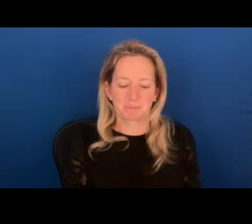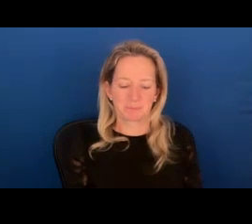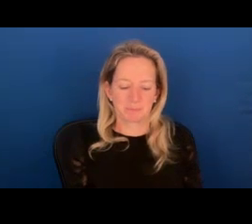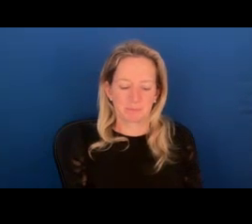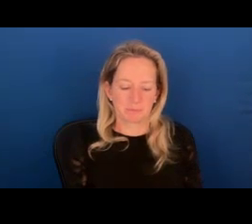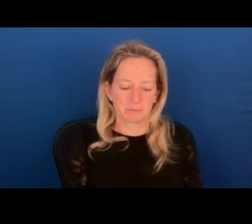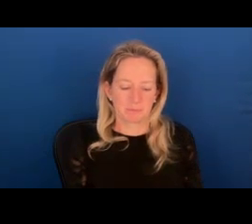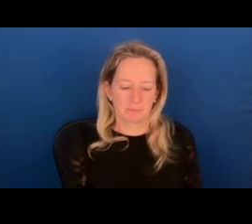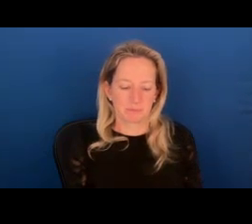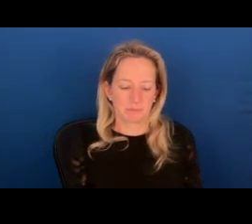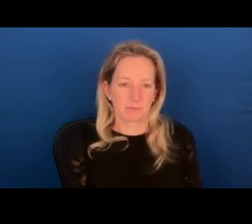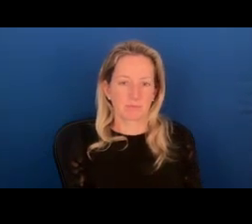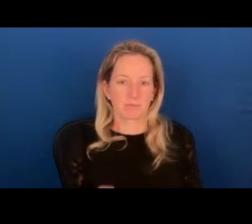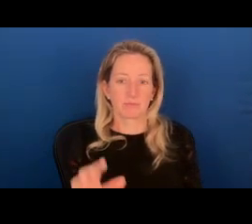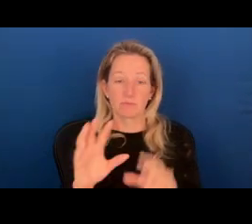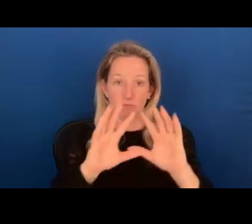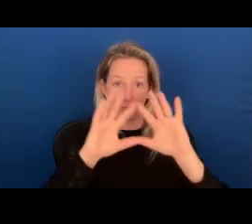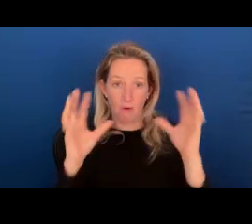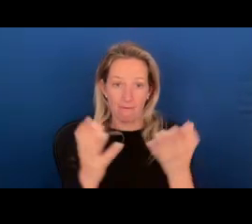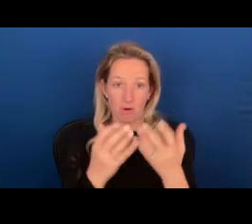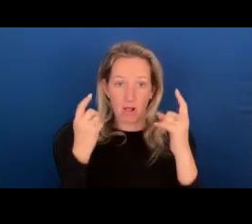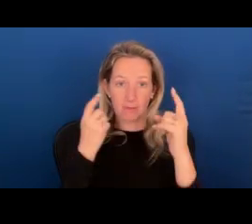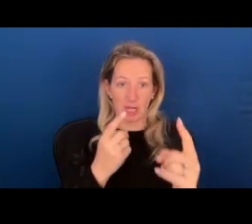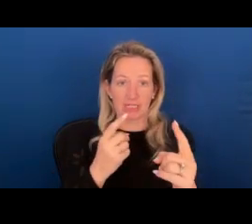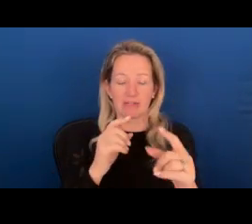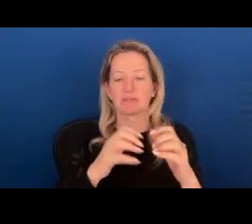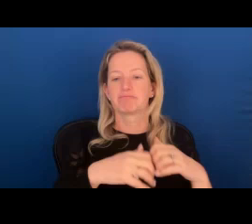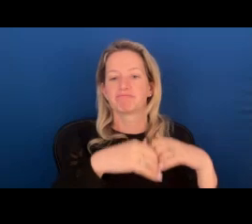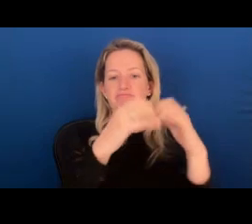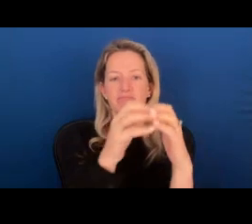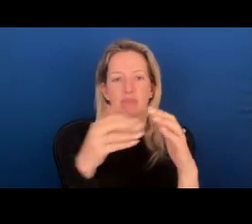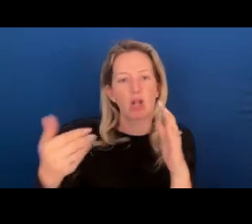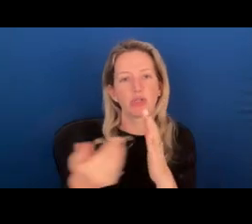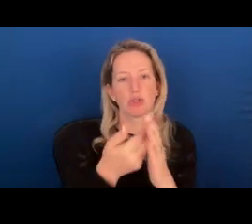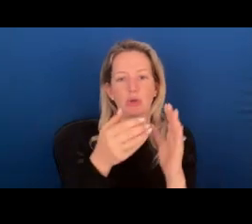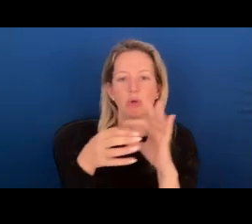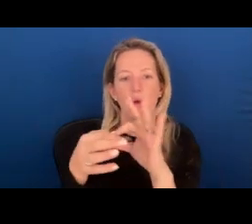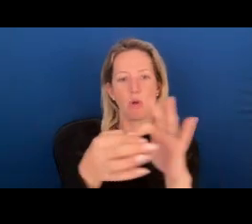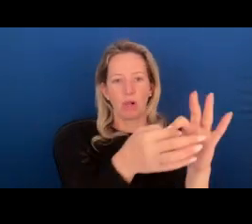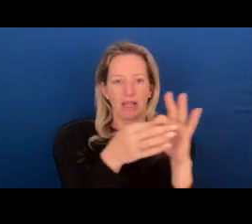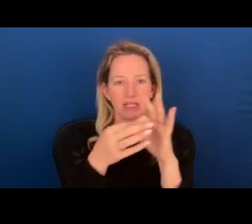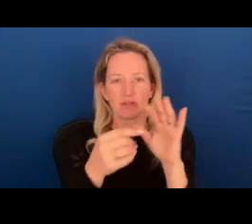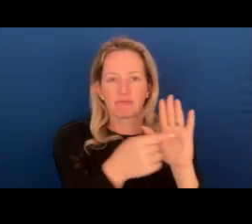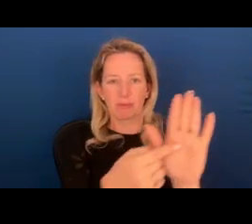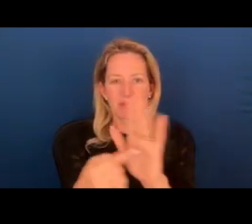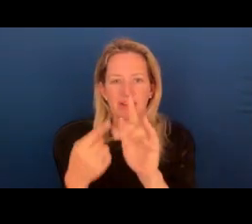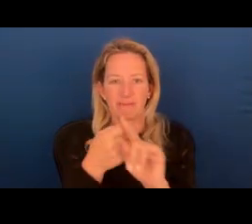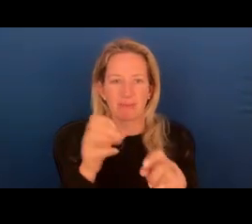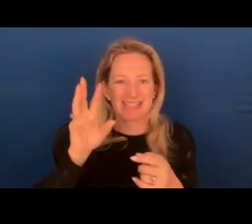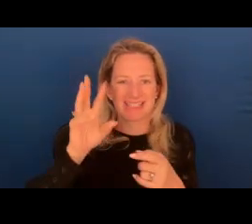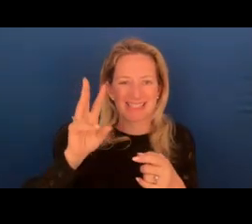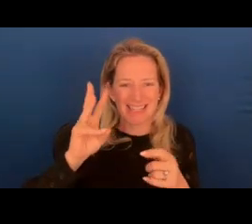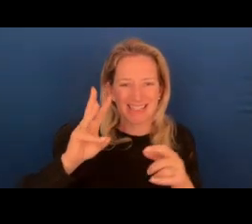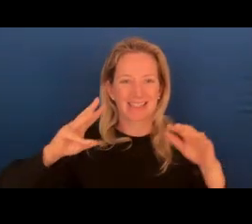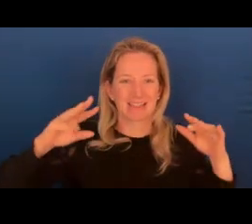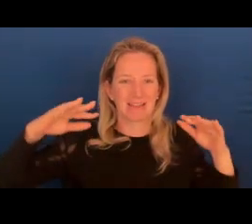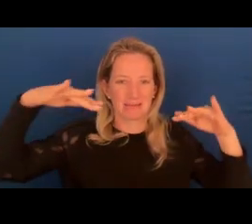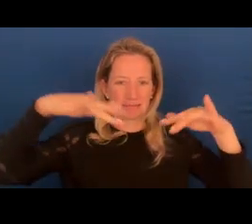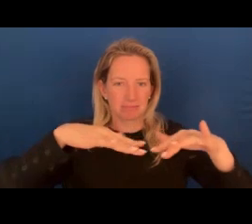Overall, the objective is to create a new coalition with representatives from the 6 watersheds, which you'll see in a moment, in the